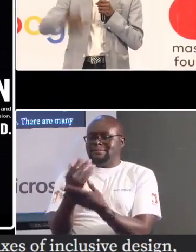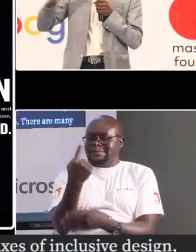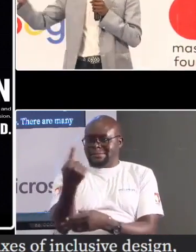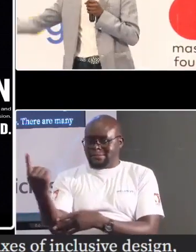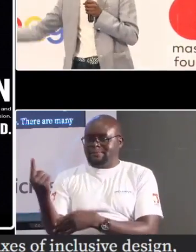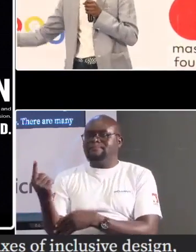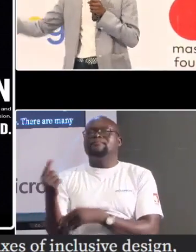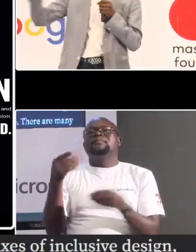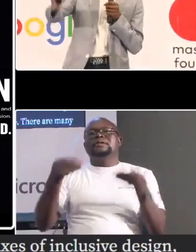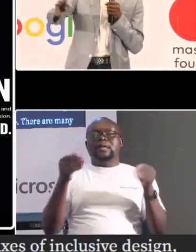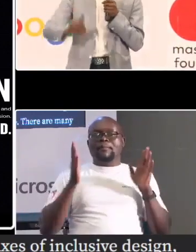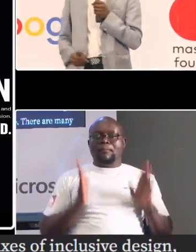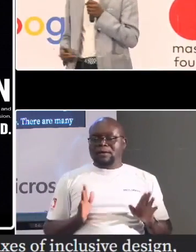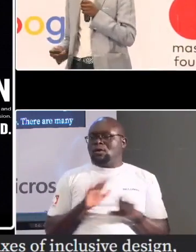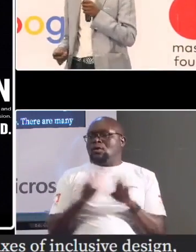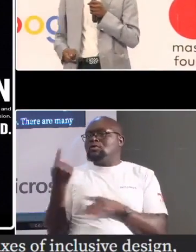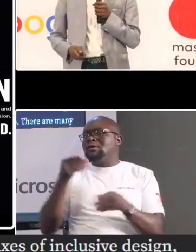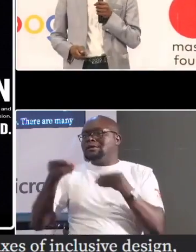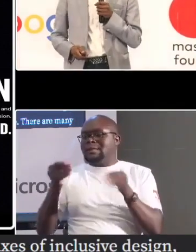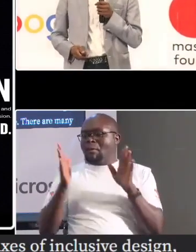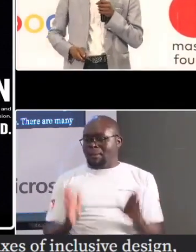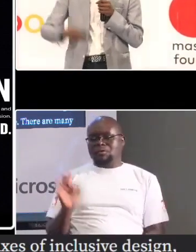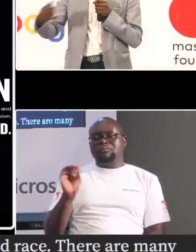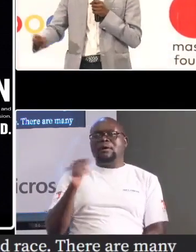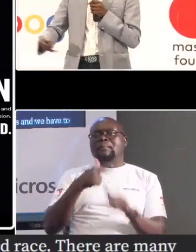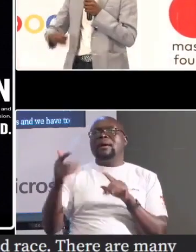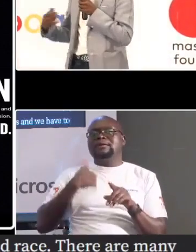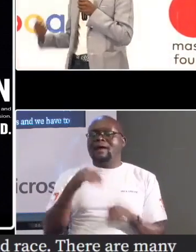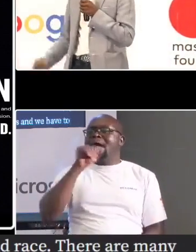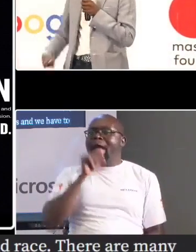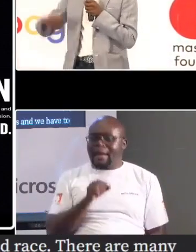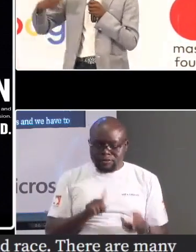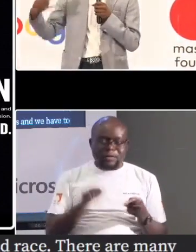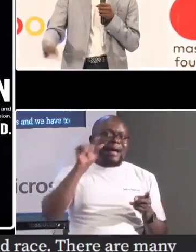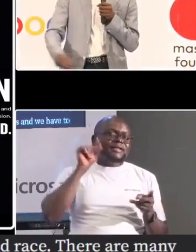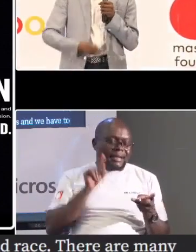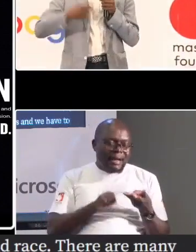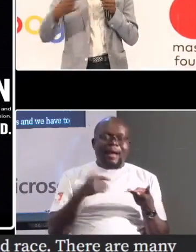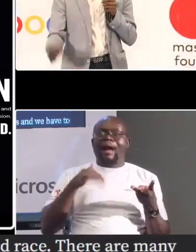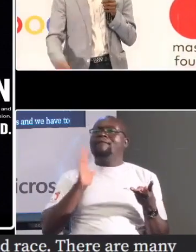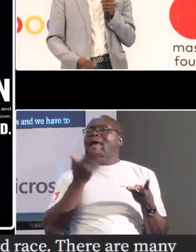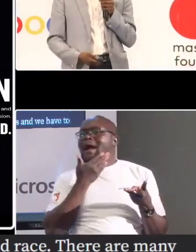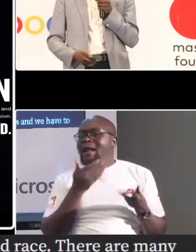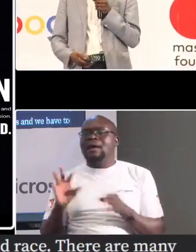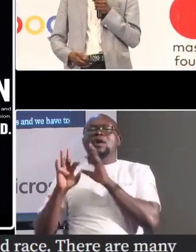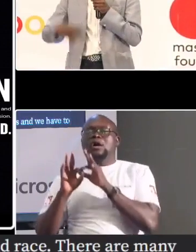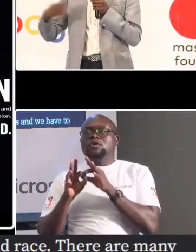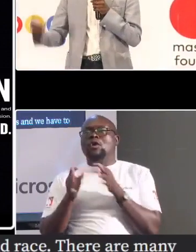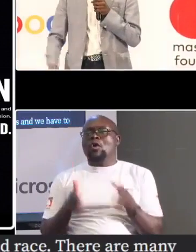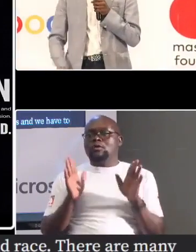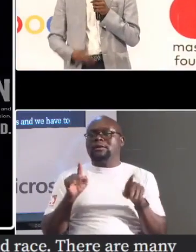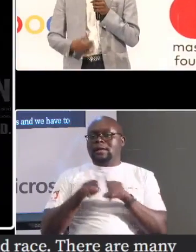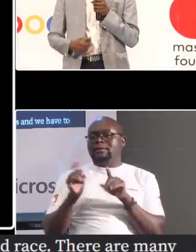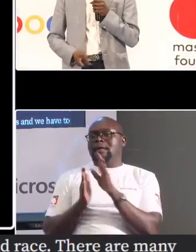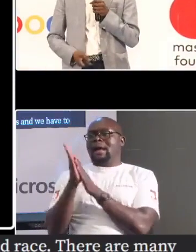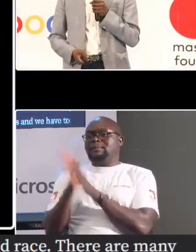know, a disabled person is never just a disabled person. They have an age, they have a gender, they have a race, a cultural context, an